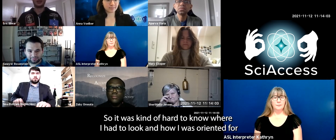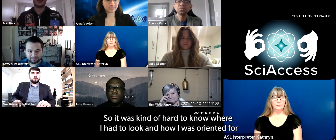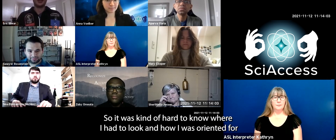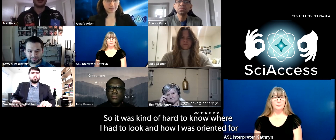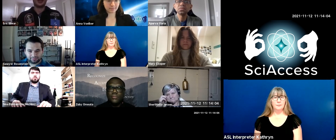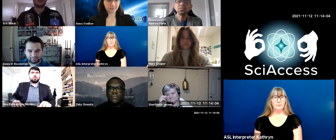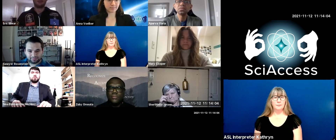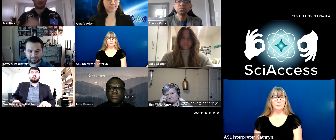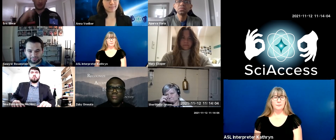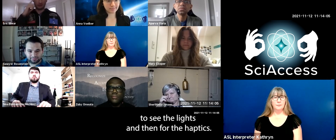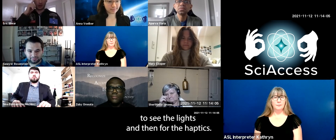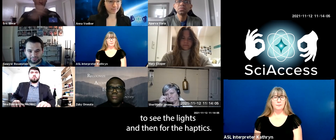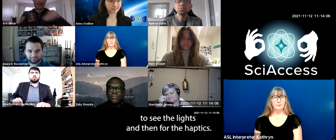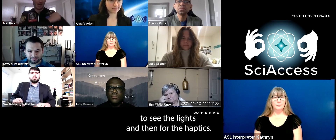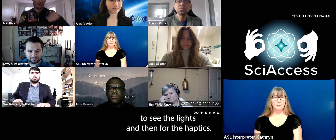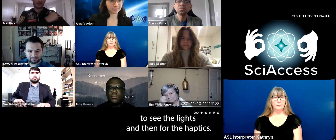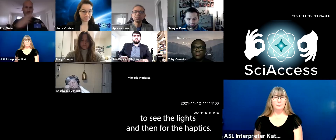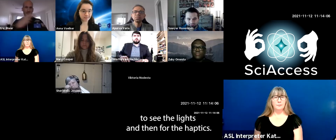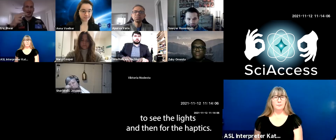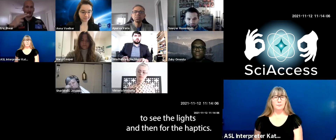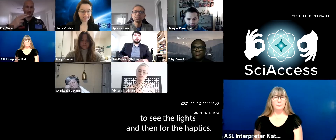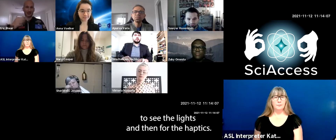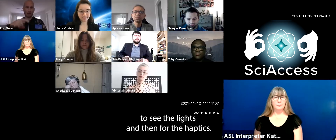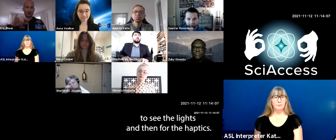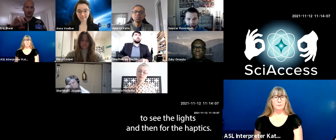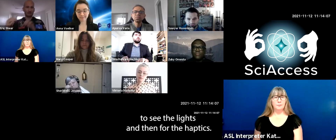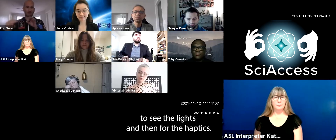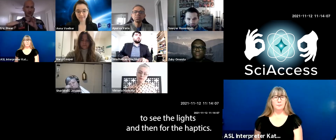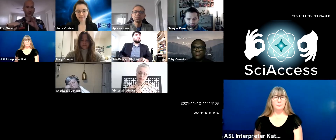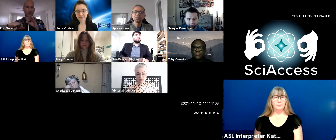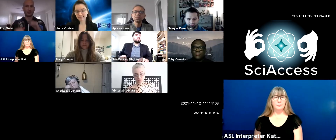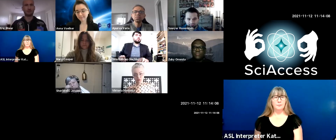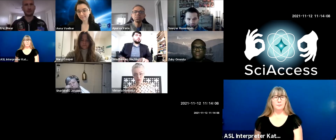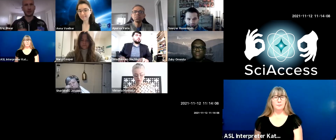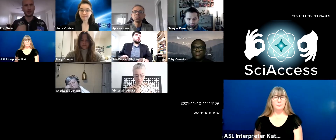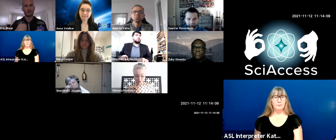was oriented to see the lights. And then for the haptics,